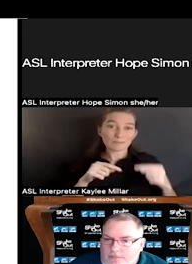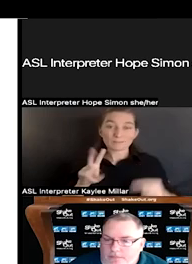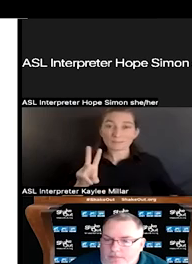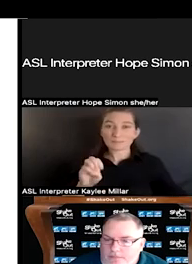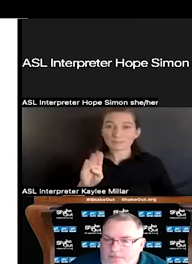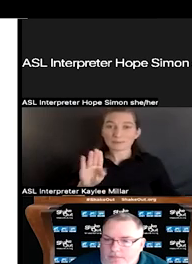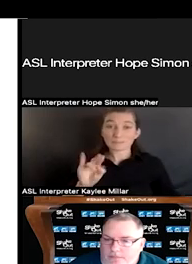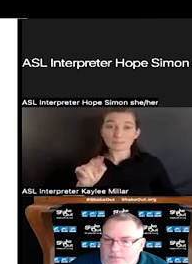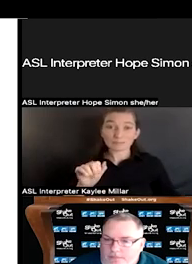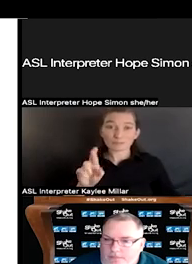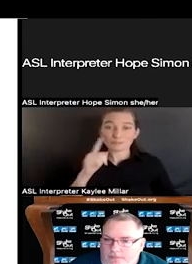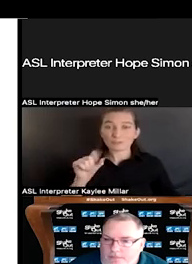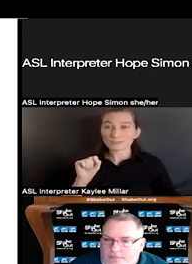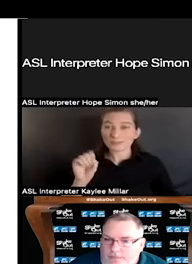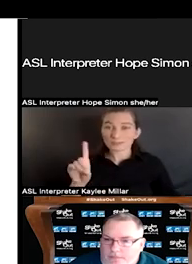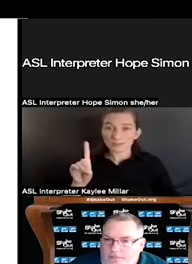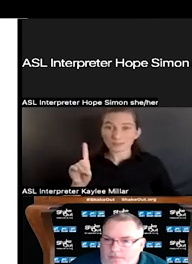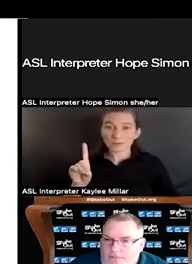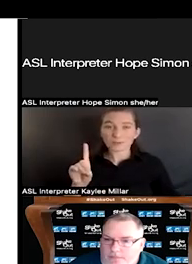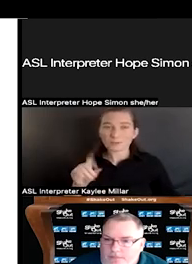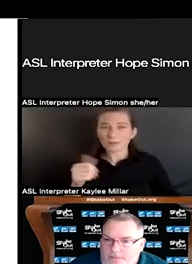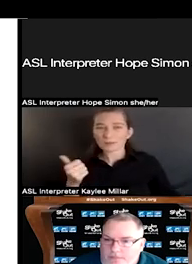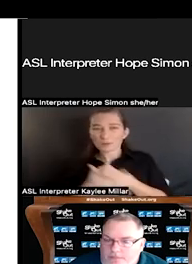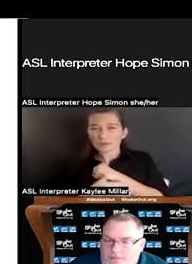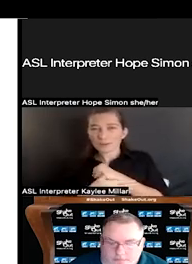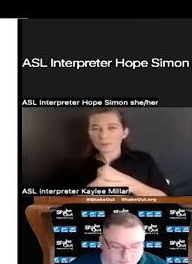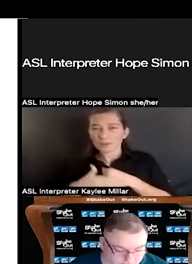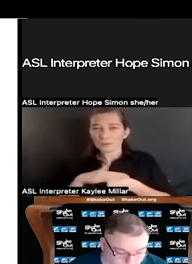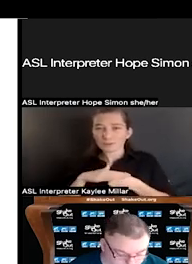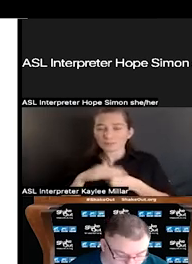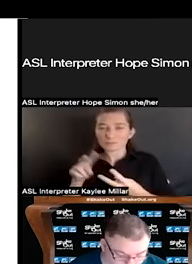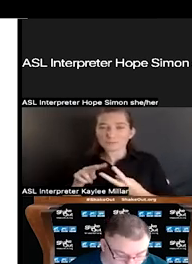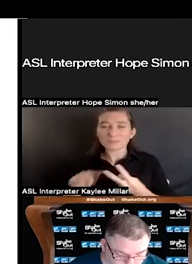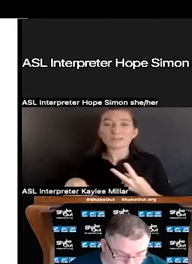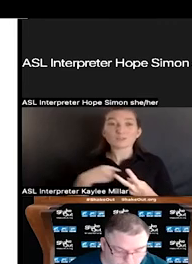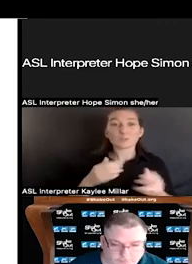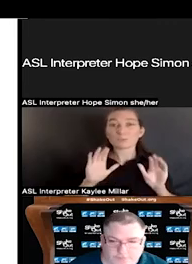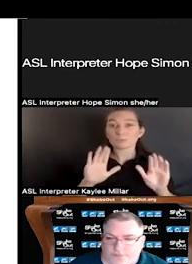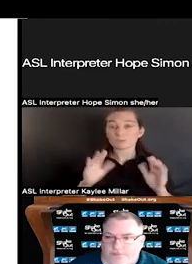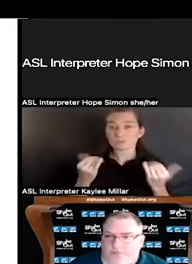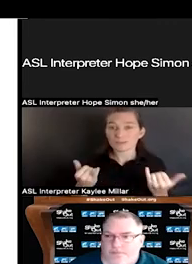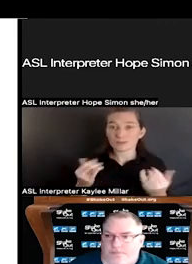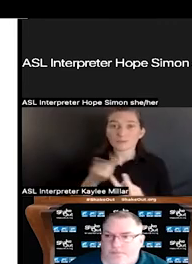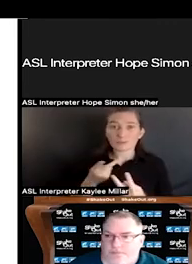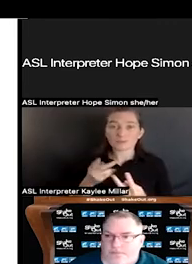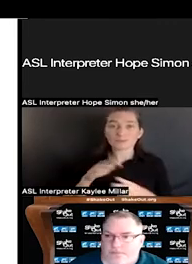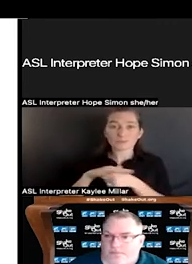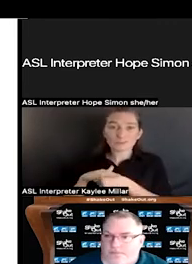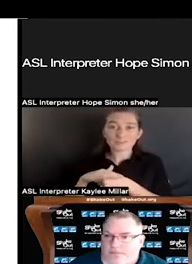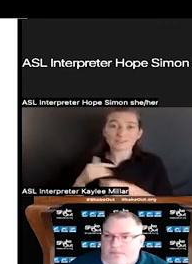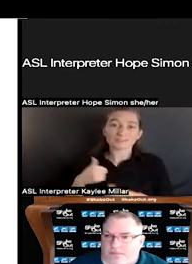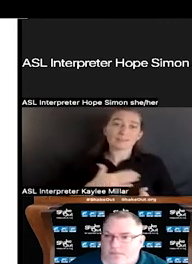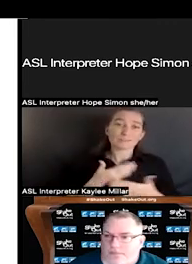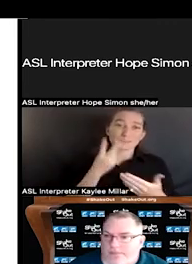areas. So we're making a push in those areas, and I was glad to see all of the Mini Award recipients